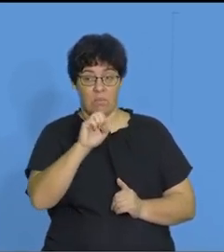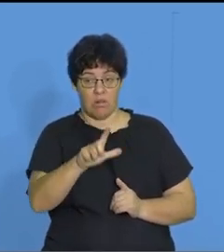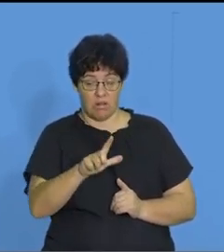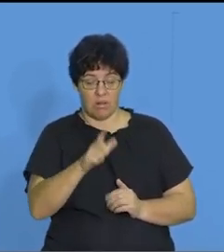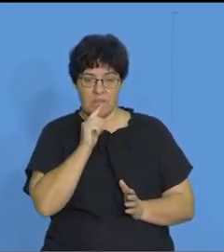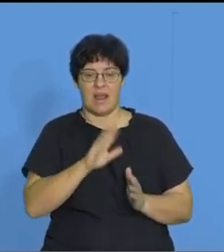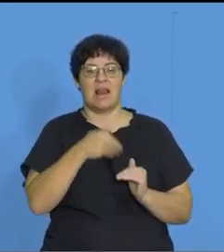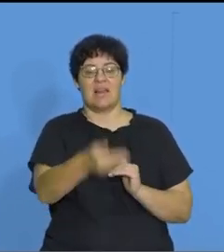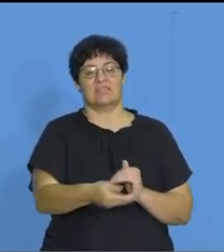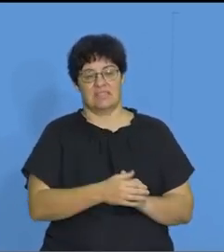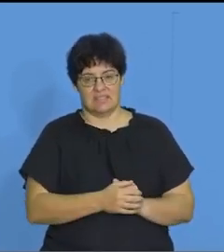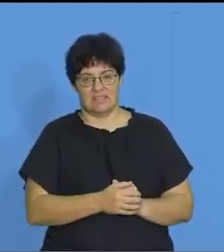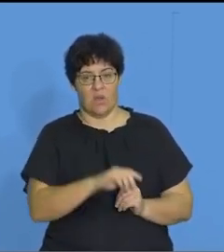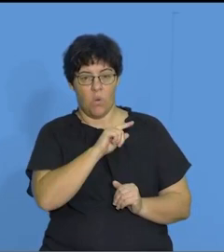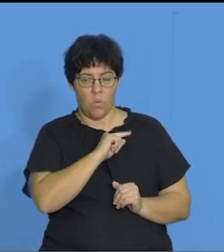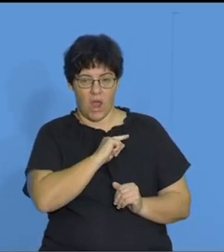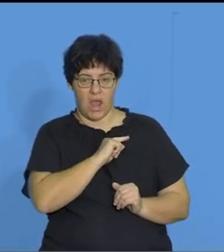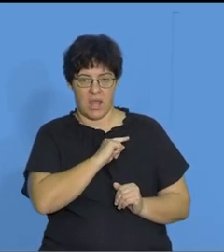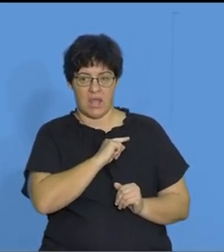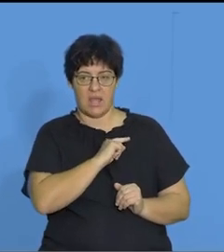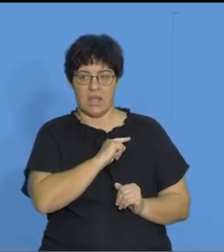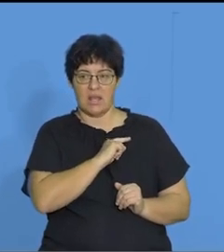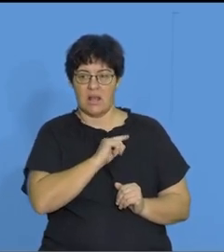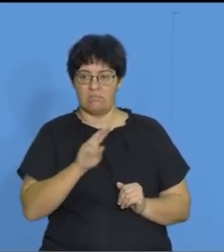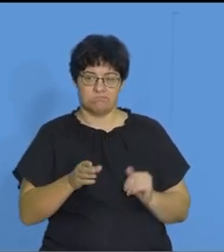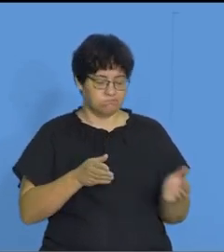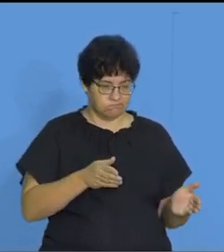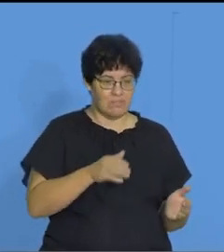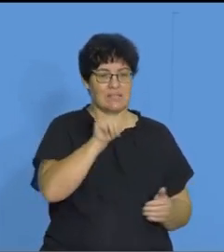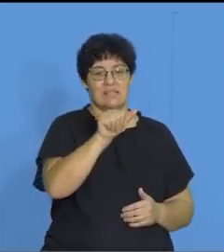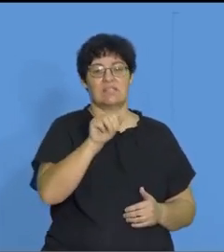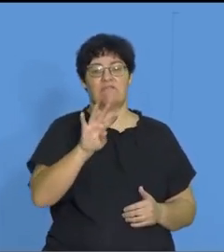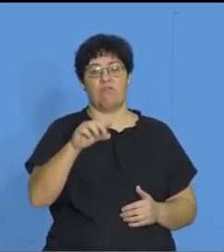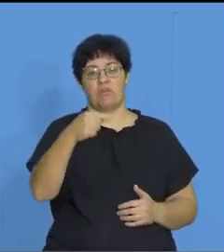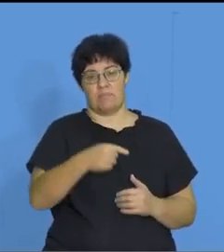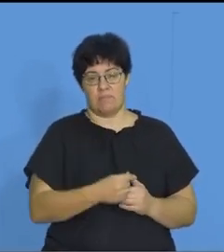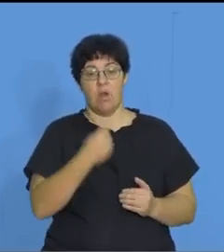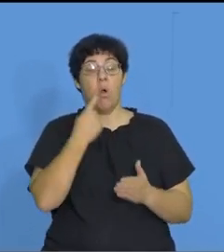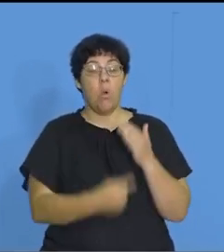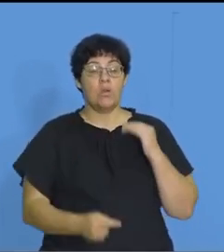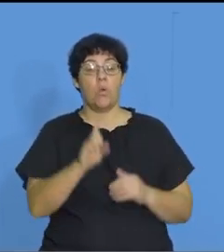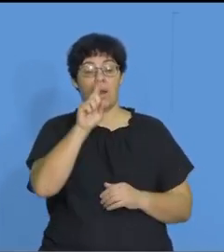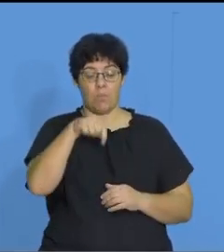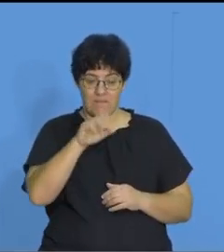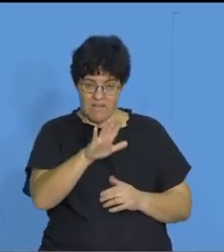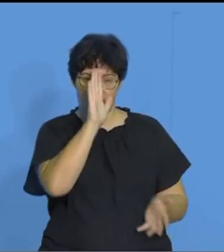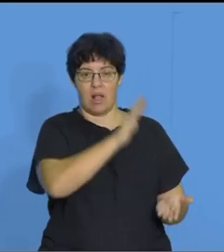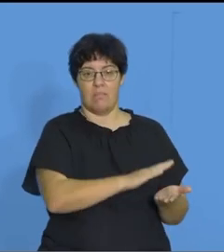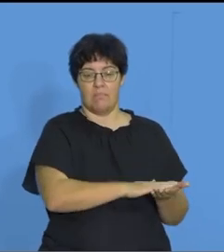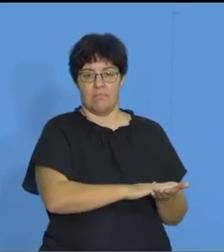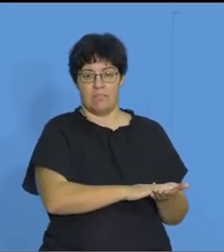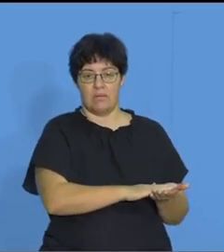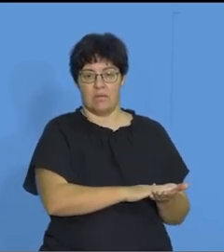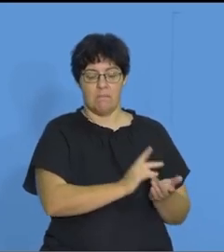is what remains because of the 2 moles present in the 64 gram sample, only 1.5 will react. It